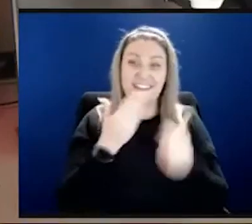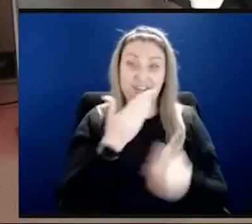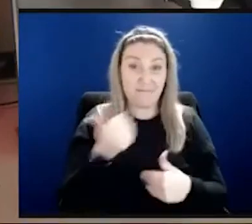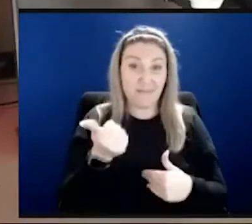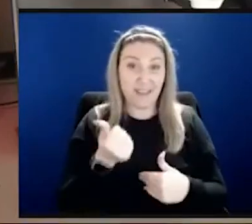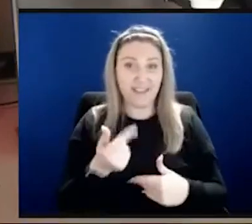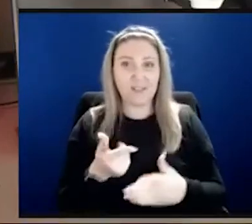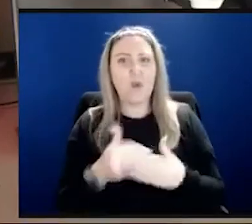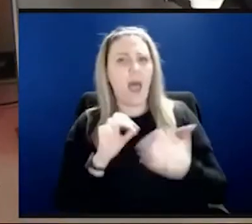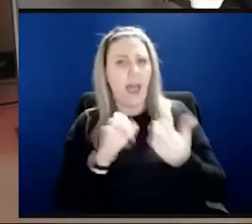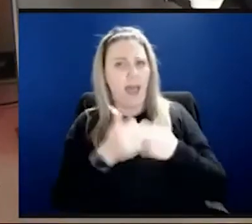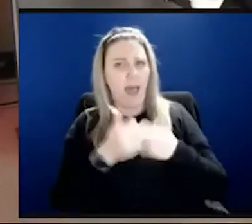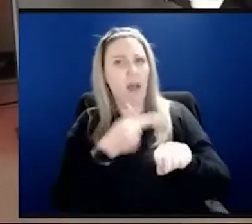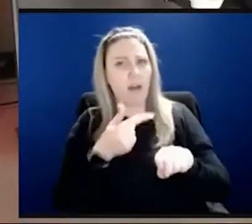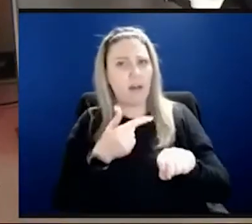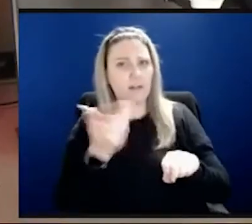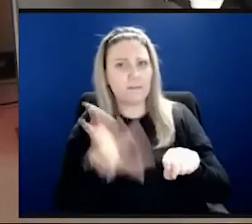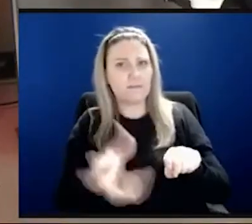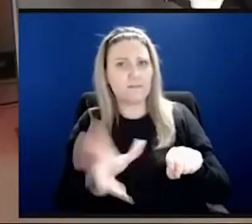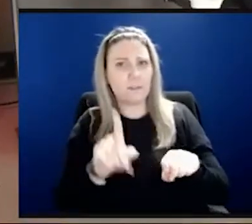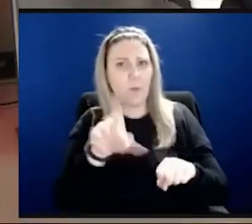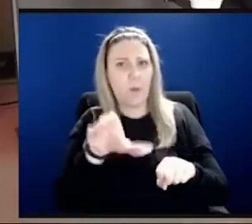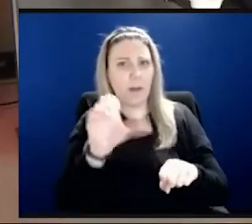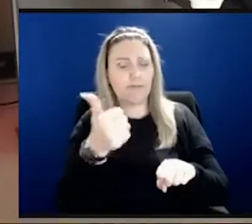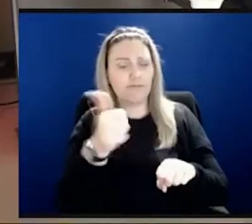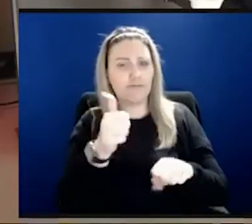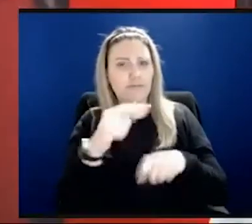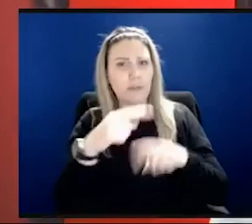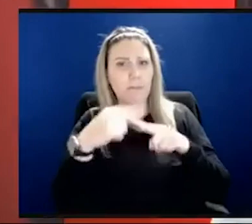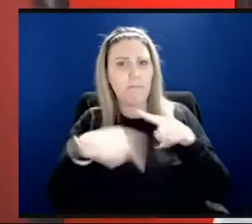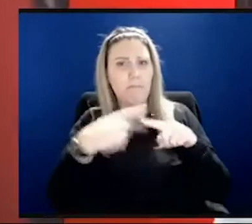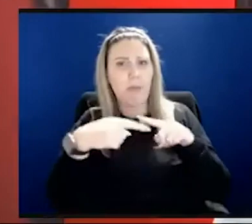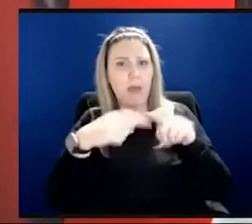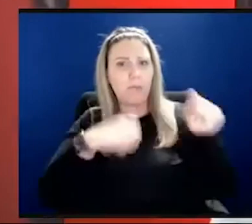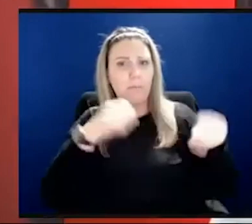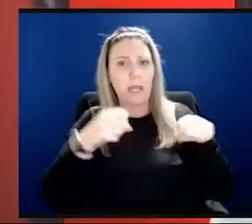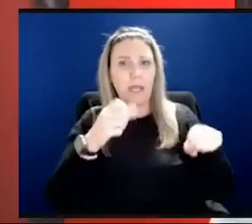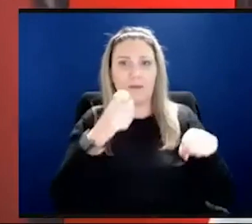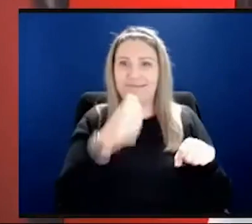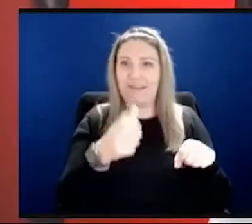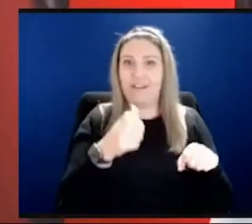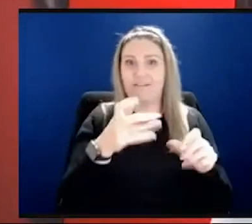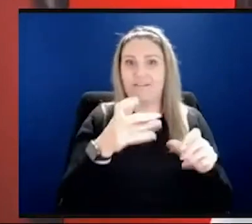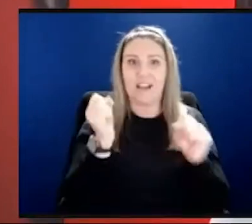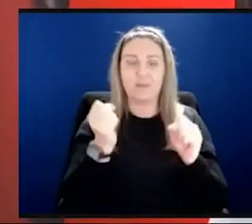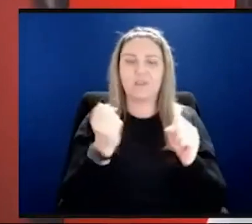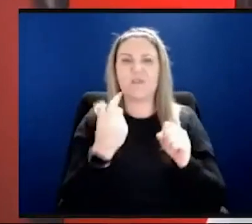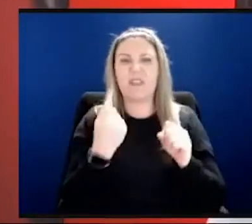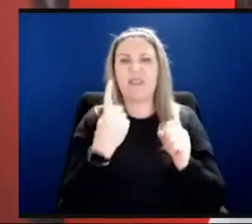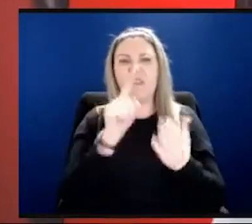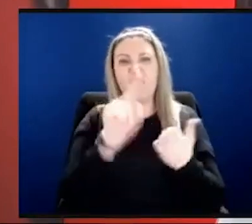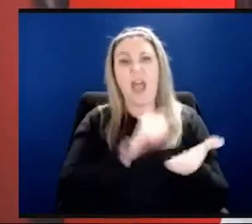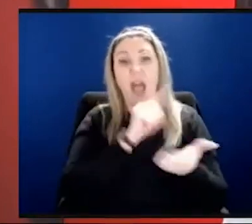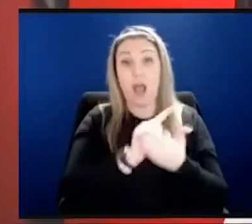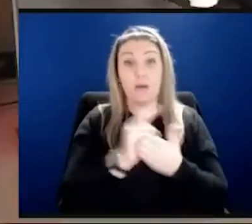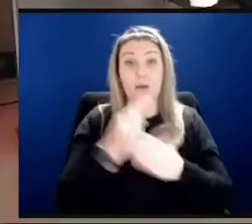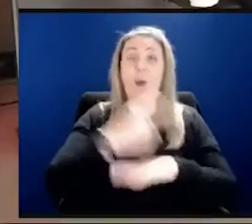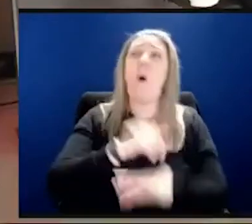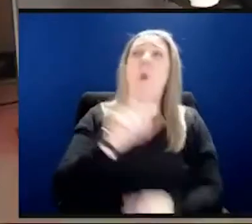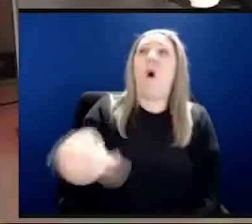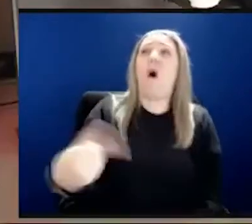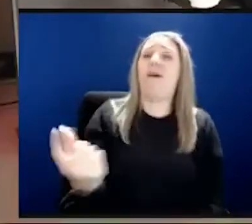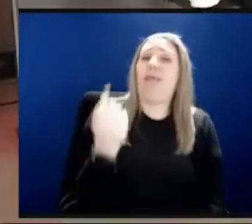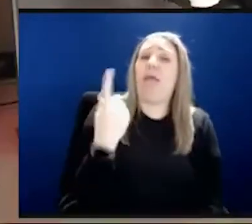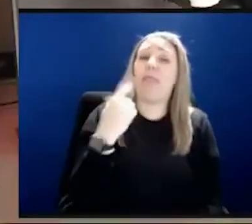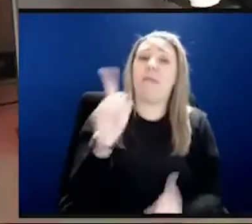you to complete this 110-mile bike ride? It wasn't that fast of a day. It was like an 11-hour day. So. Only 11 hours. I